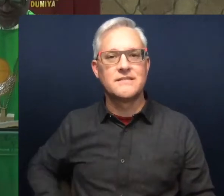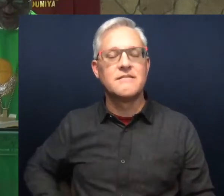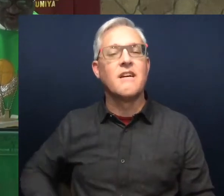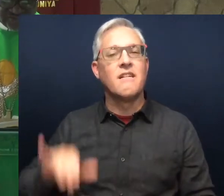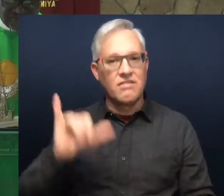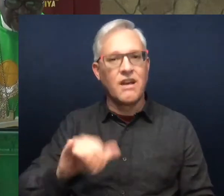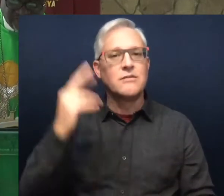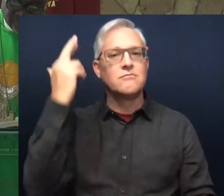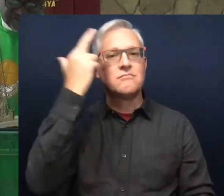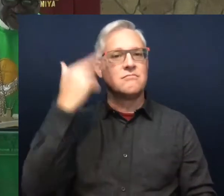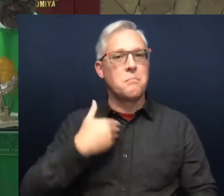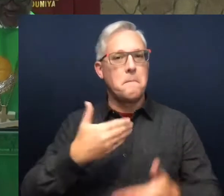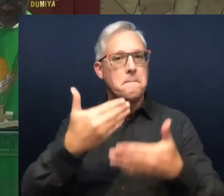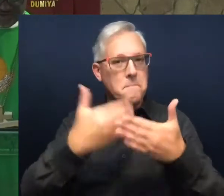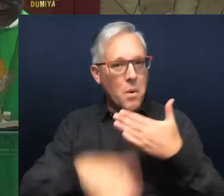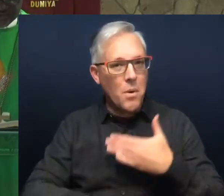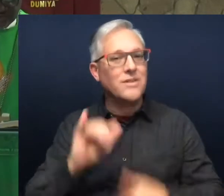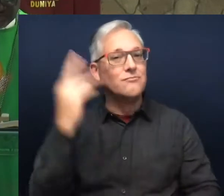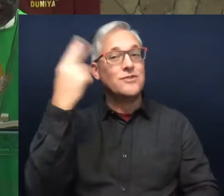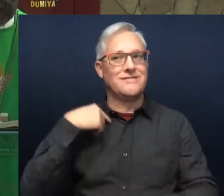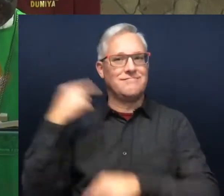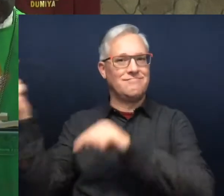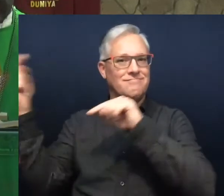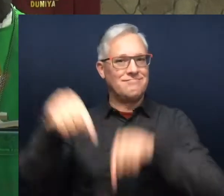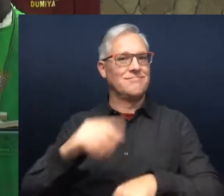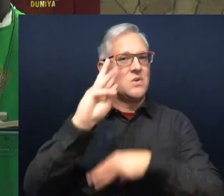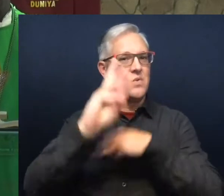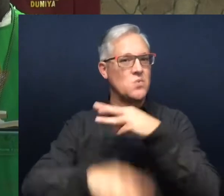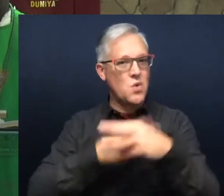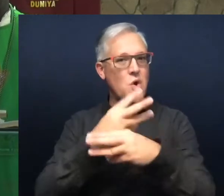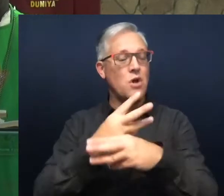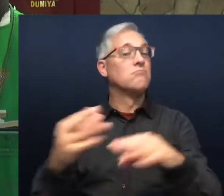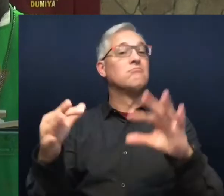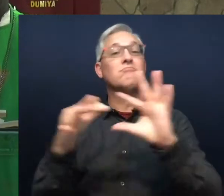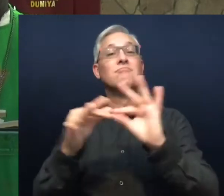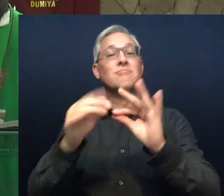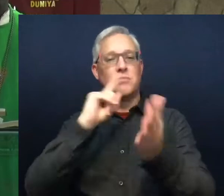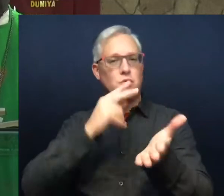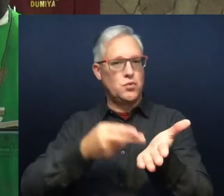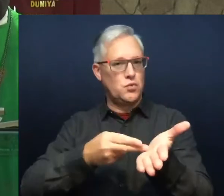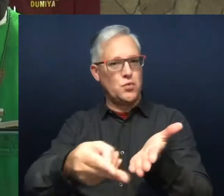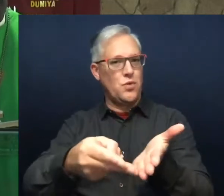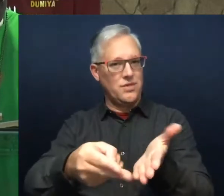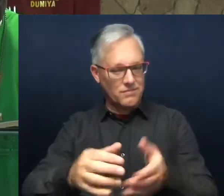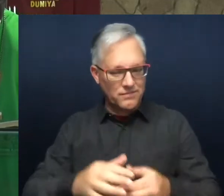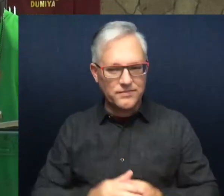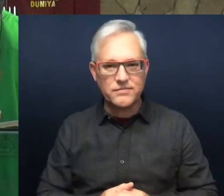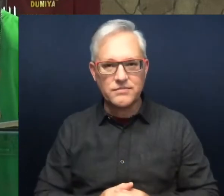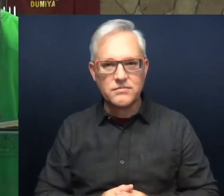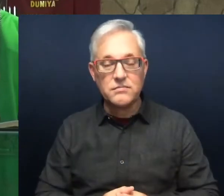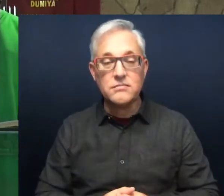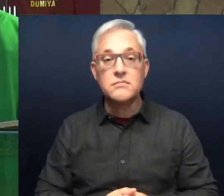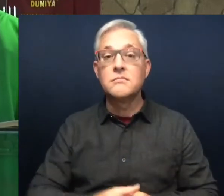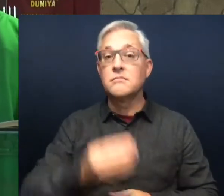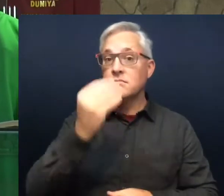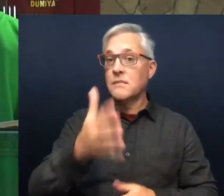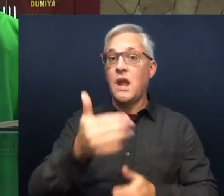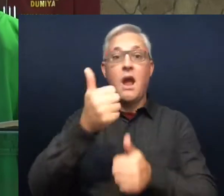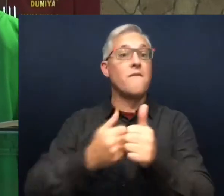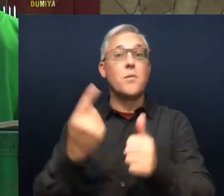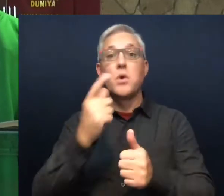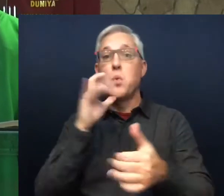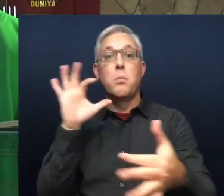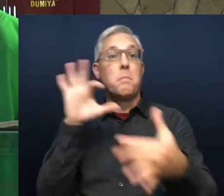I was born, and for this I came into the world to testify to the truth. Now, everyone who belongs to the